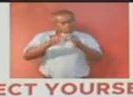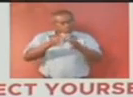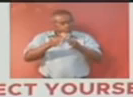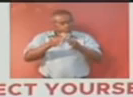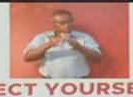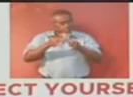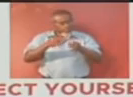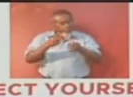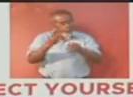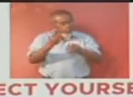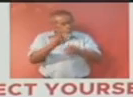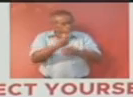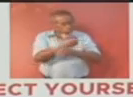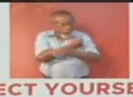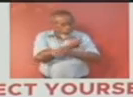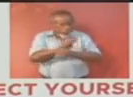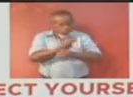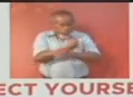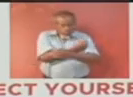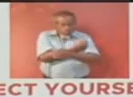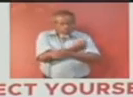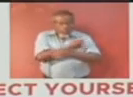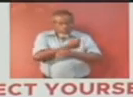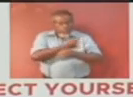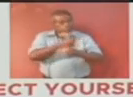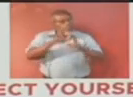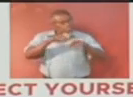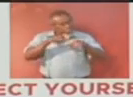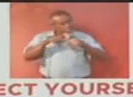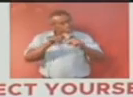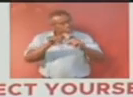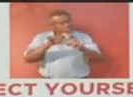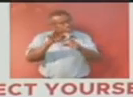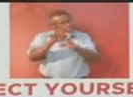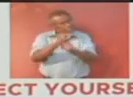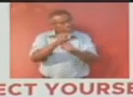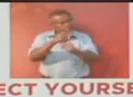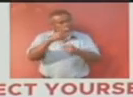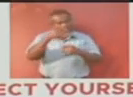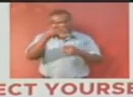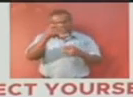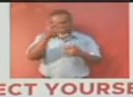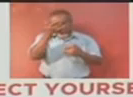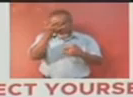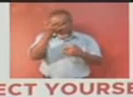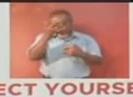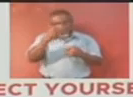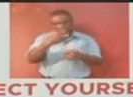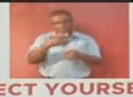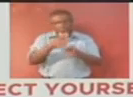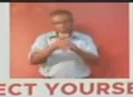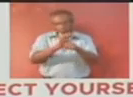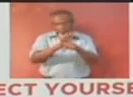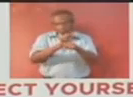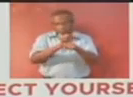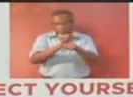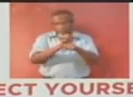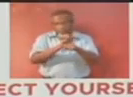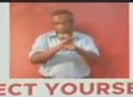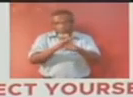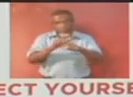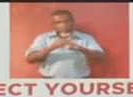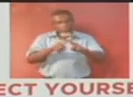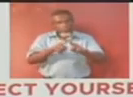prevent you from becoming infected. So that's still a possibility. What it does is it reduces your risk of having what they call more